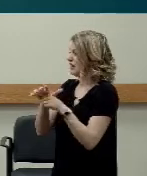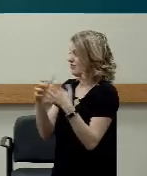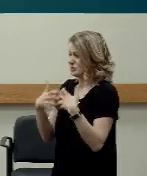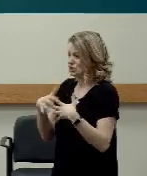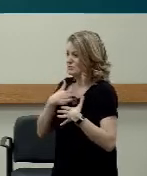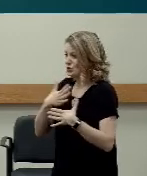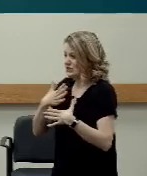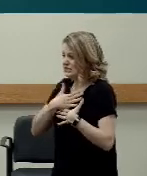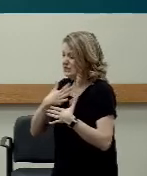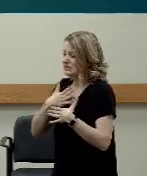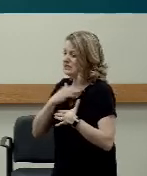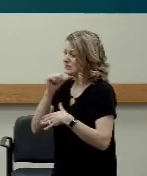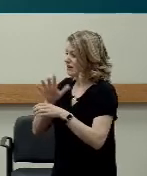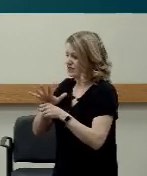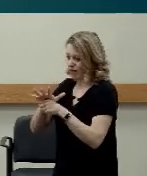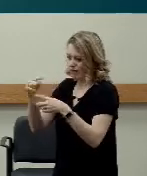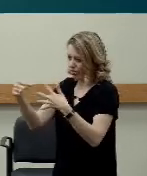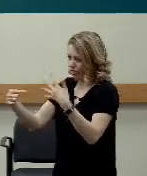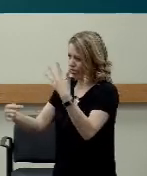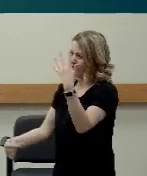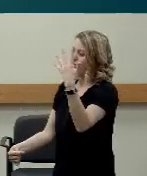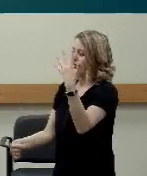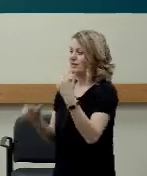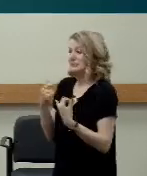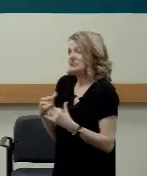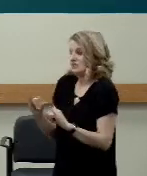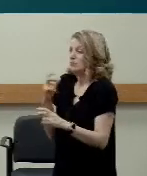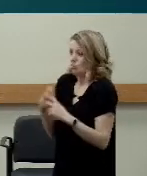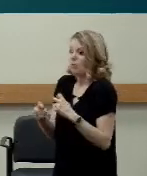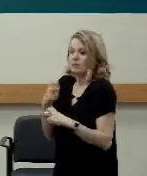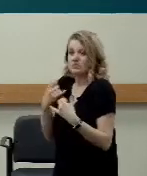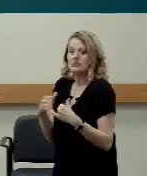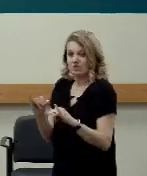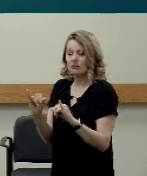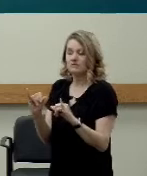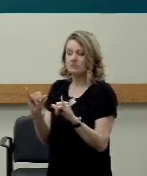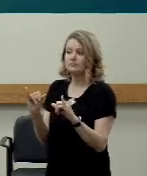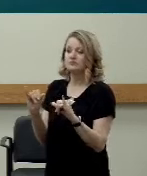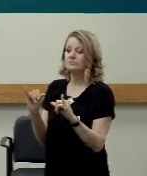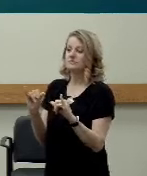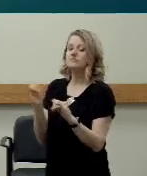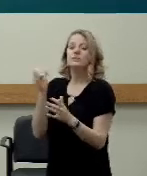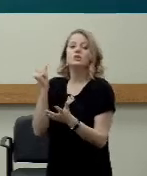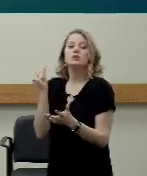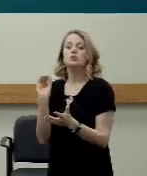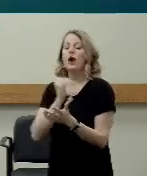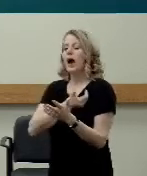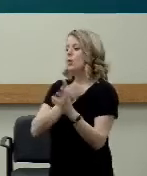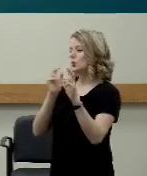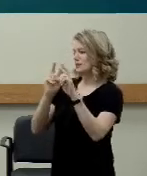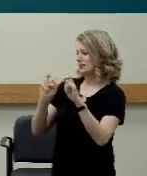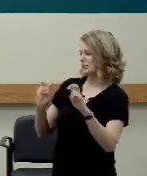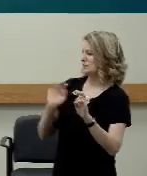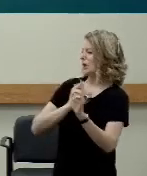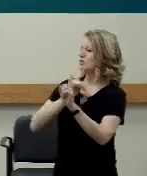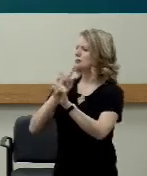a credible threat. So our assessment and response of